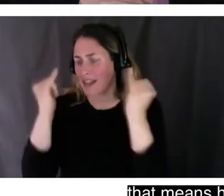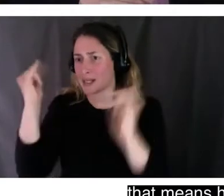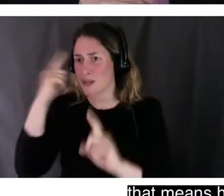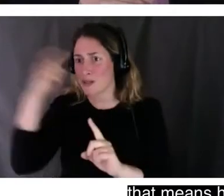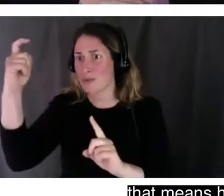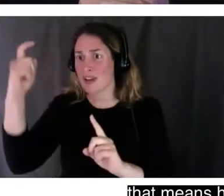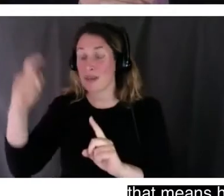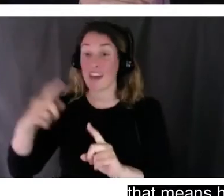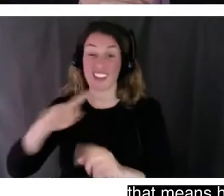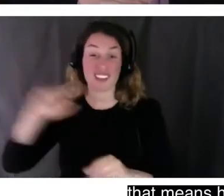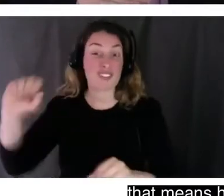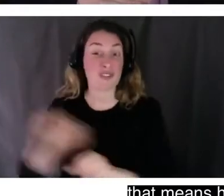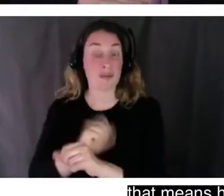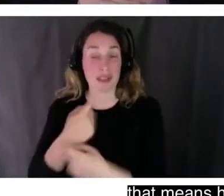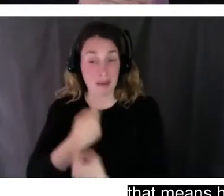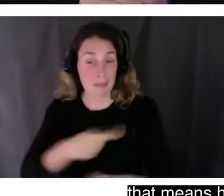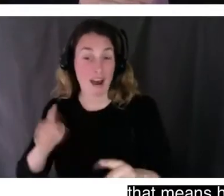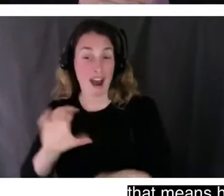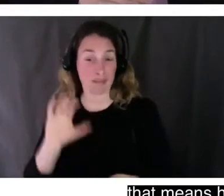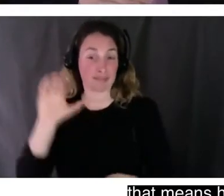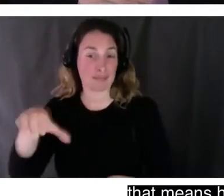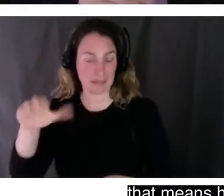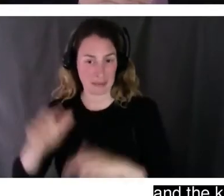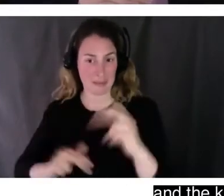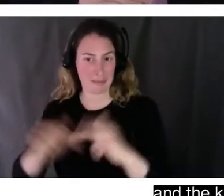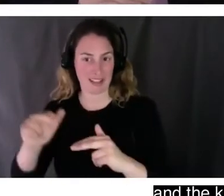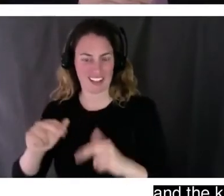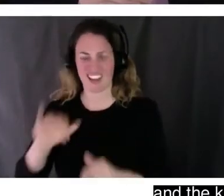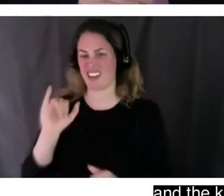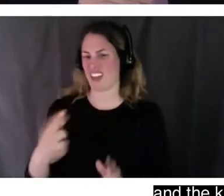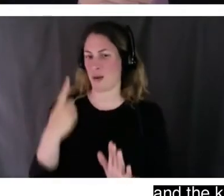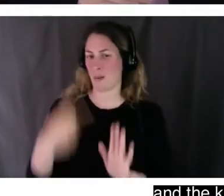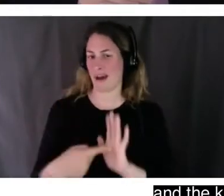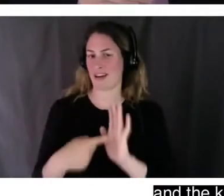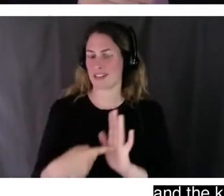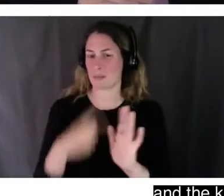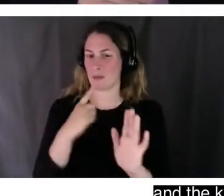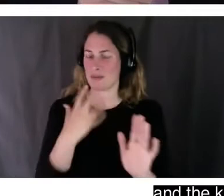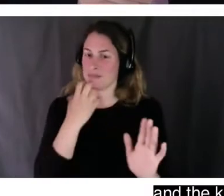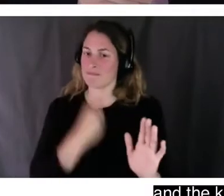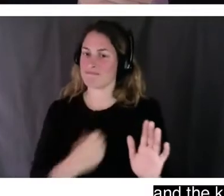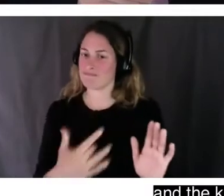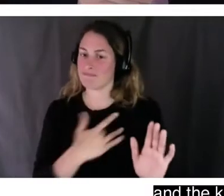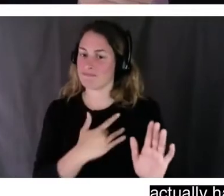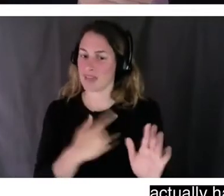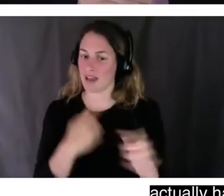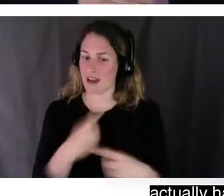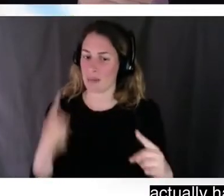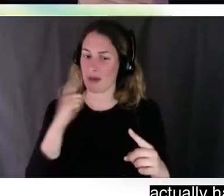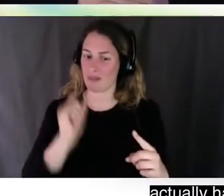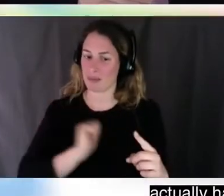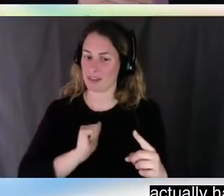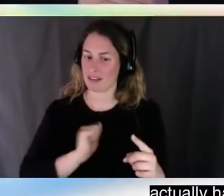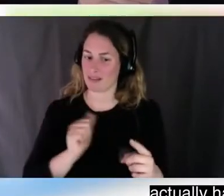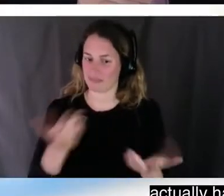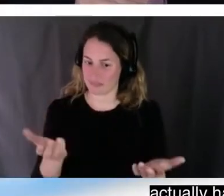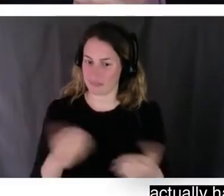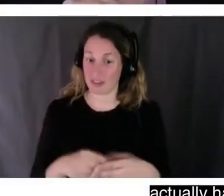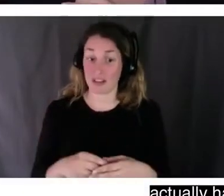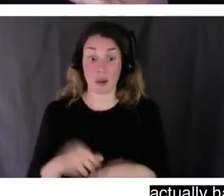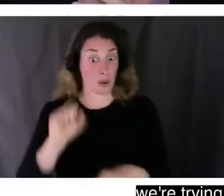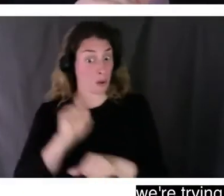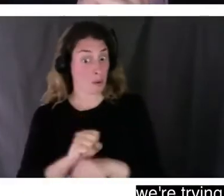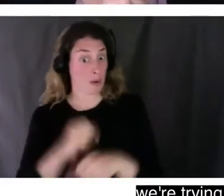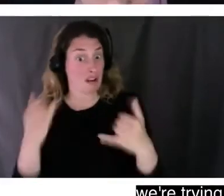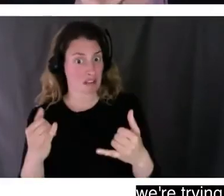that have meaning to me as a person, and the kind of work that I'm doing now actually has a lot of meaning.